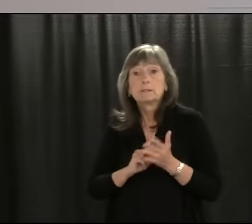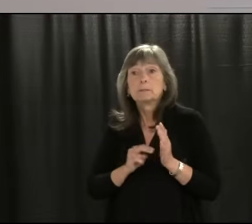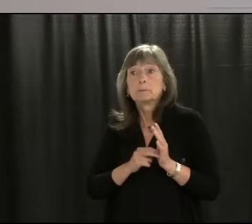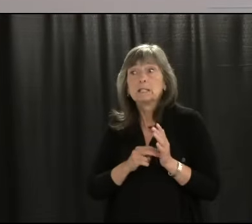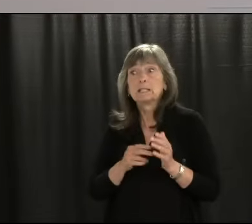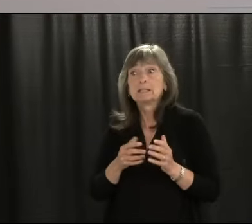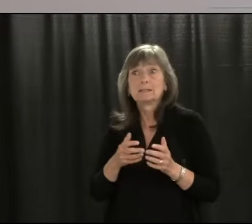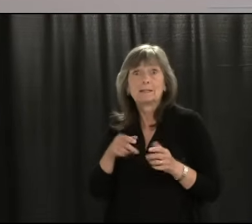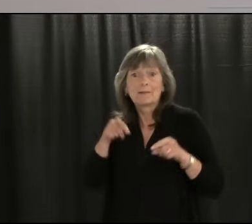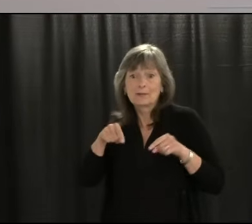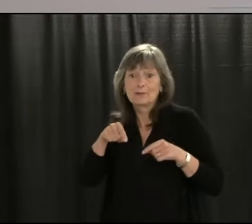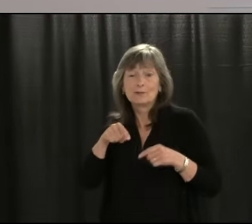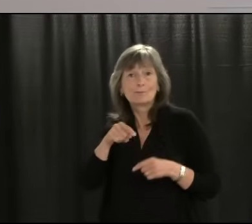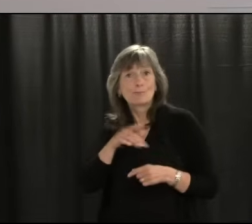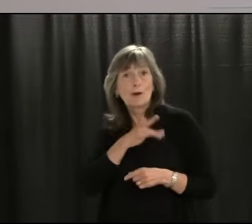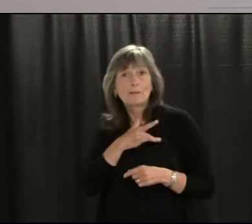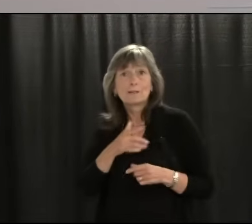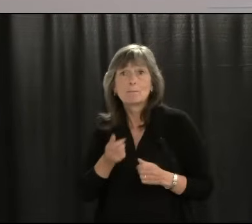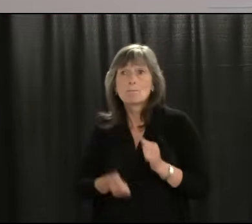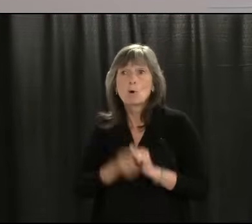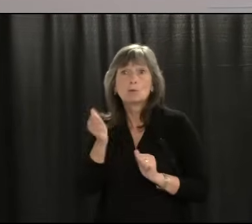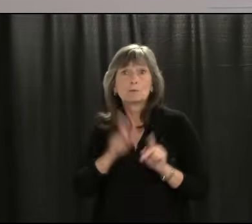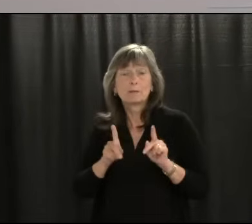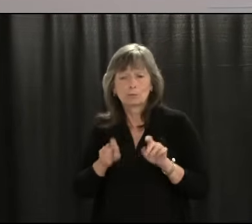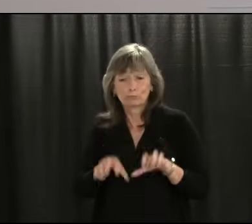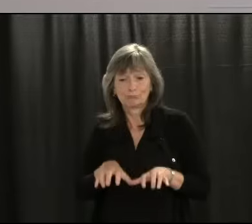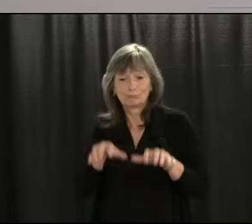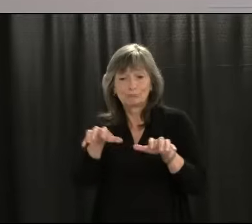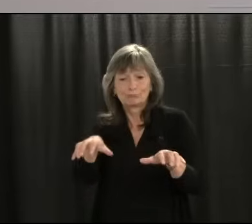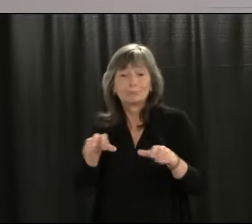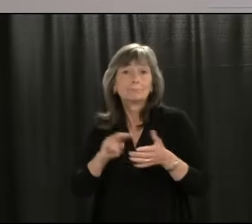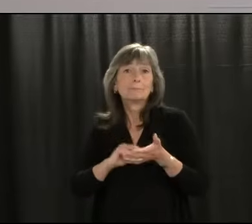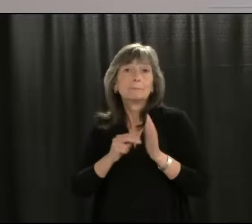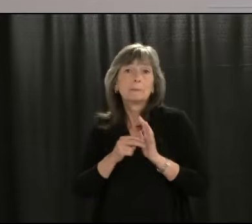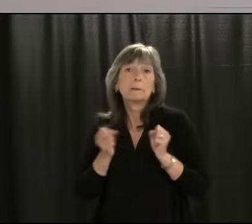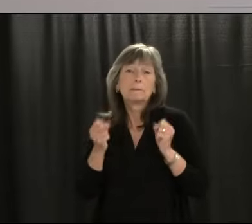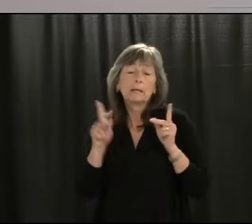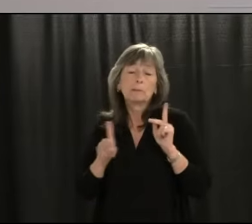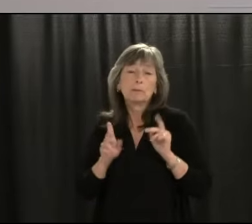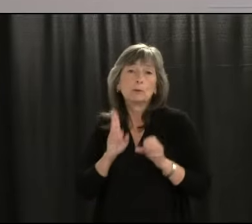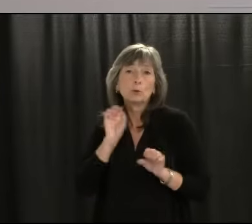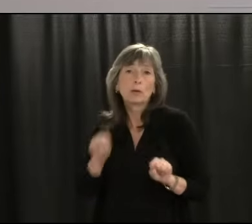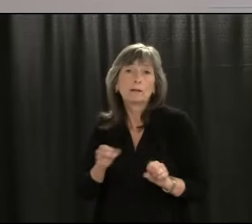heavily populated part of the province. But the good news then, of course, there's lots of people around that are going to be willing to help out.